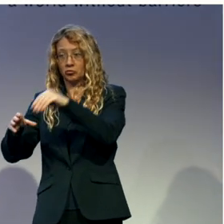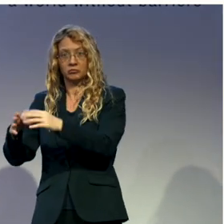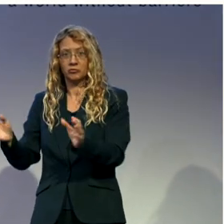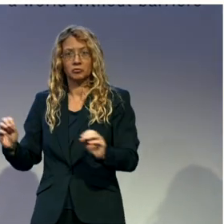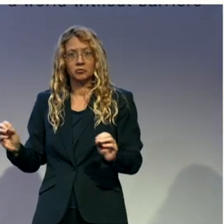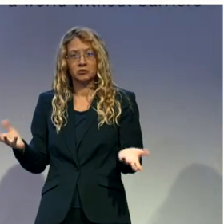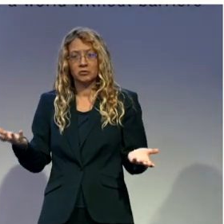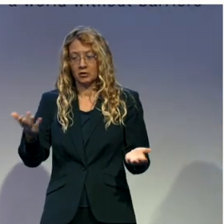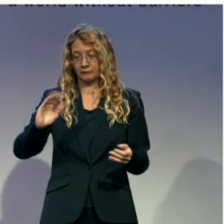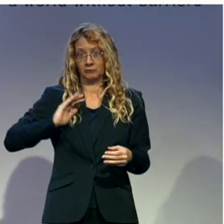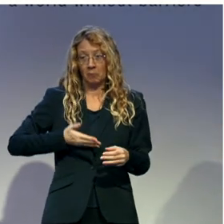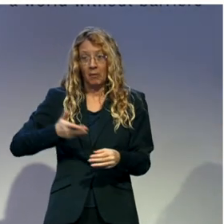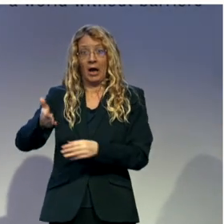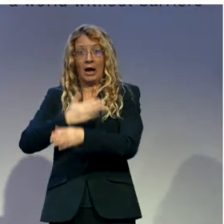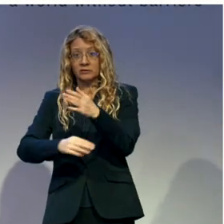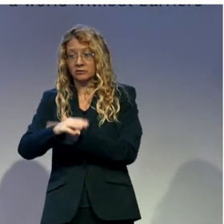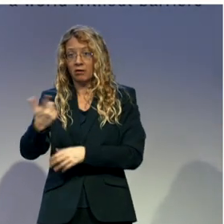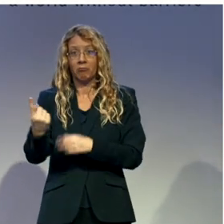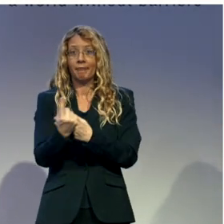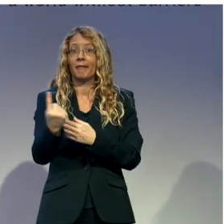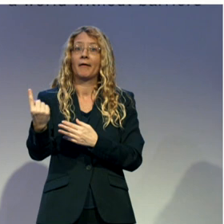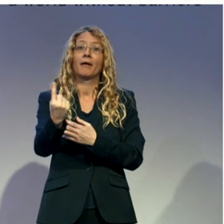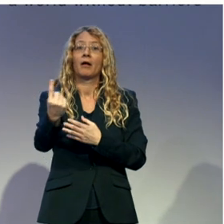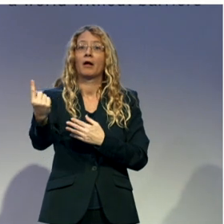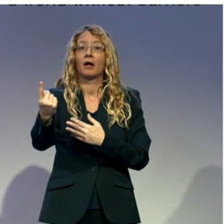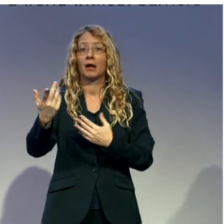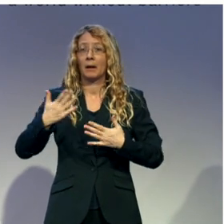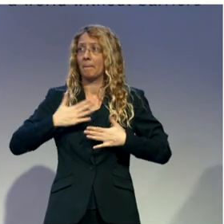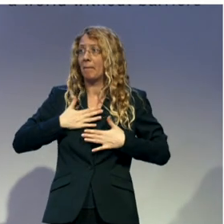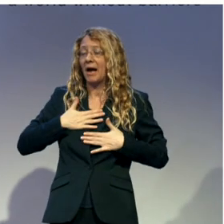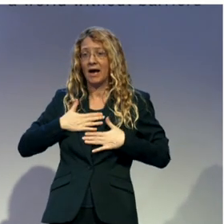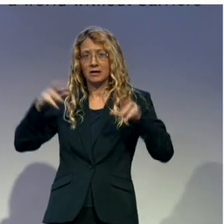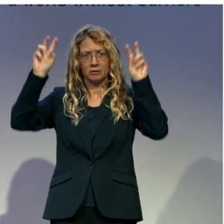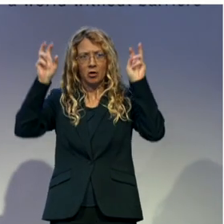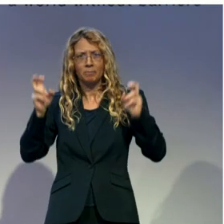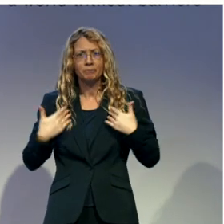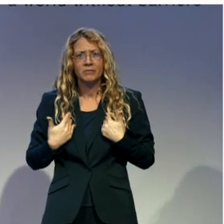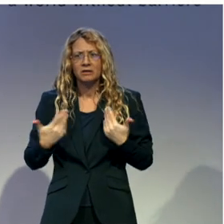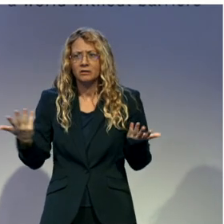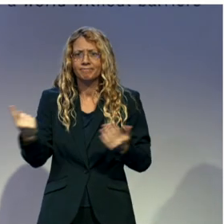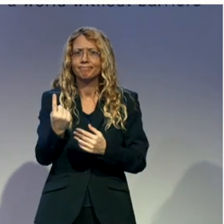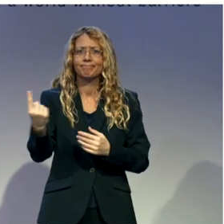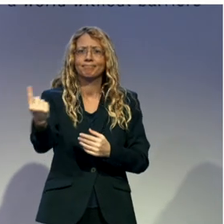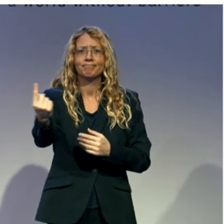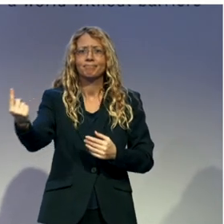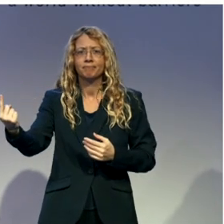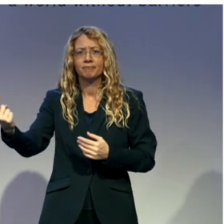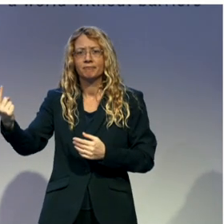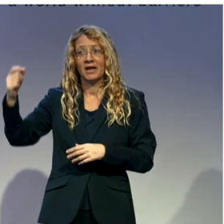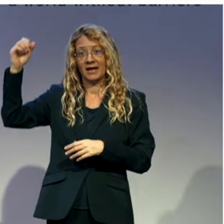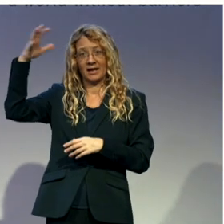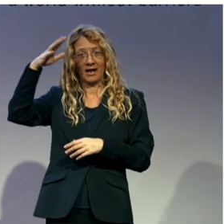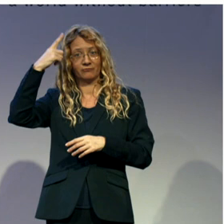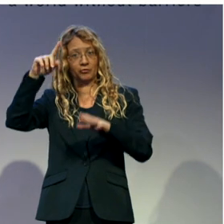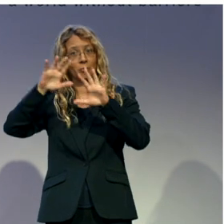voice their concerns, and these concerns have the right to be heard. Now, Light for the World has been working in the disability rights sector for over